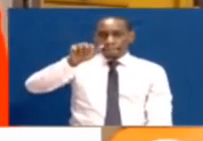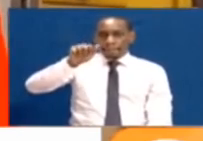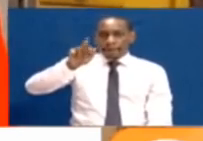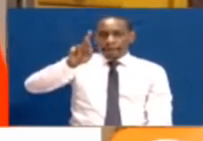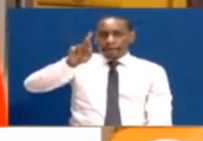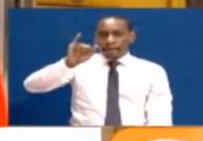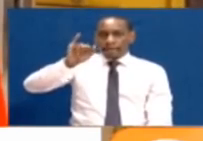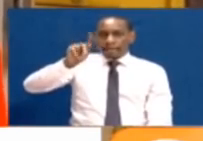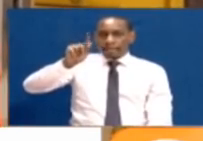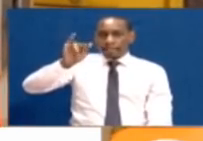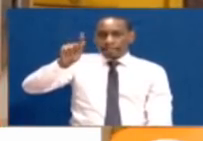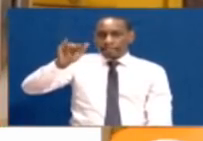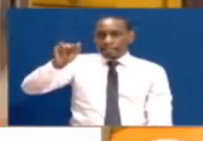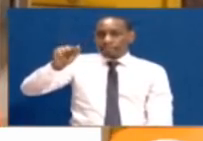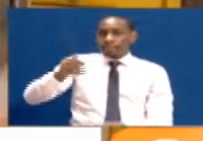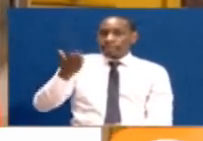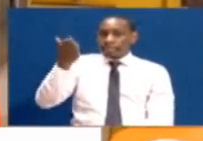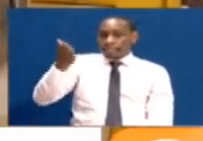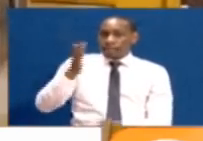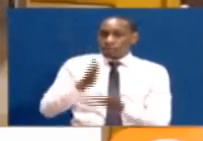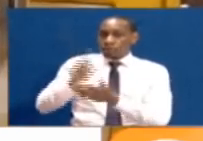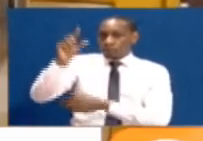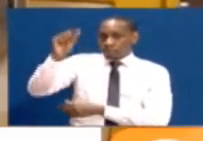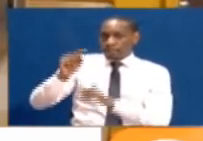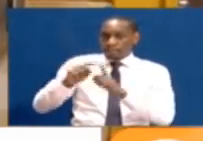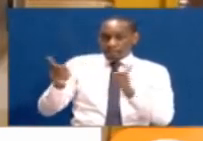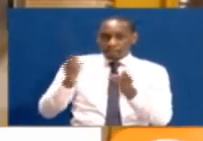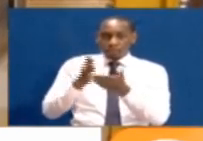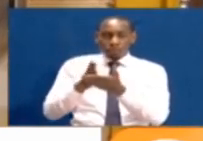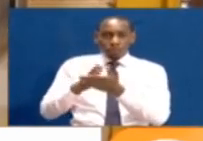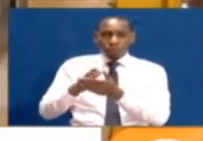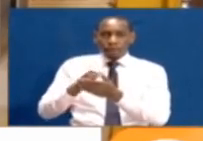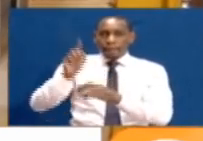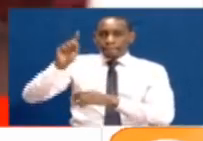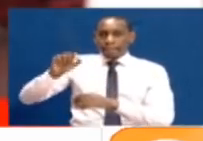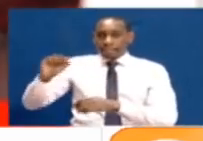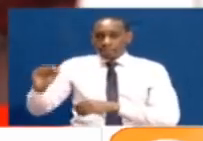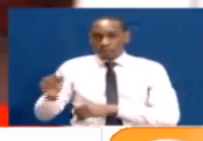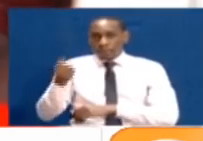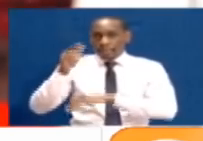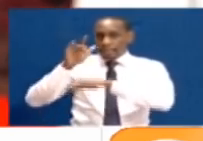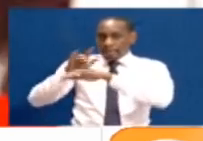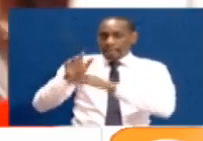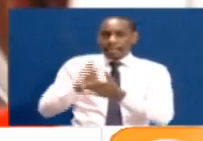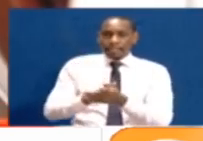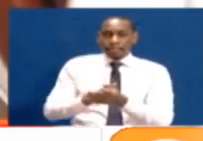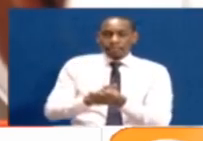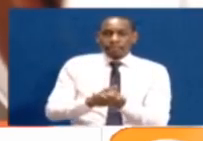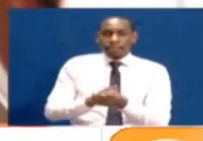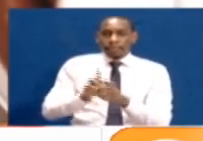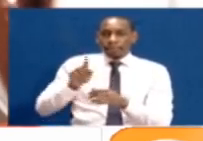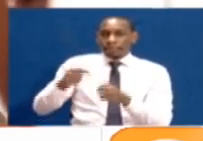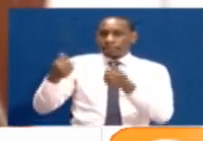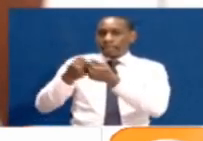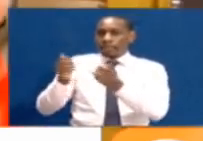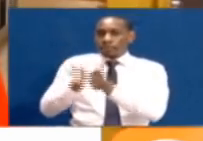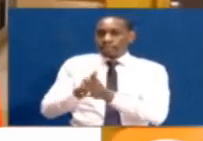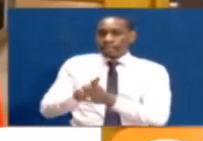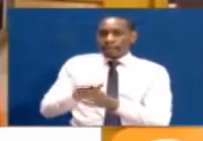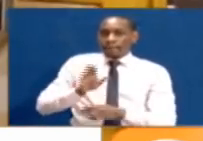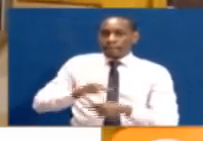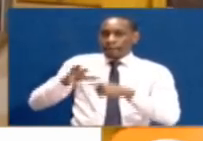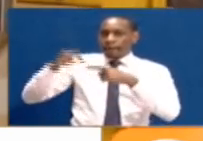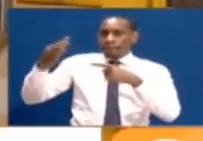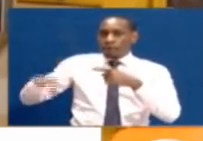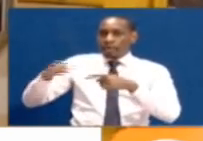Yeah, it's a bit cheaper, though the hassle. Of course, there's a hassle. Waking up early, you have to hustle with mama mbogas as they try to